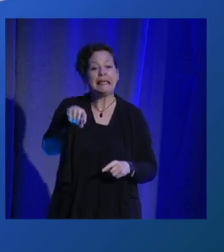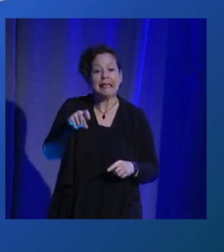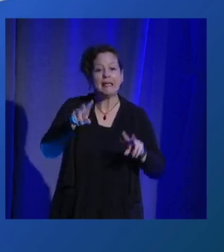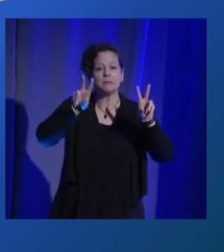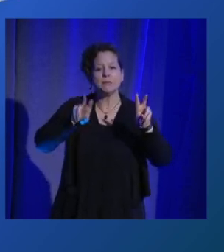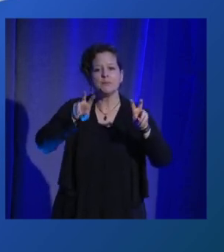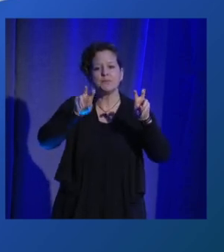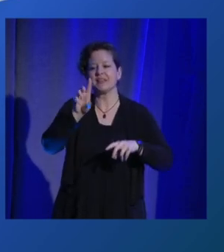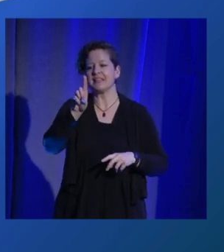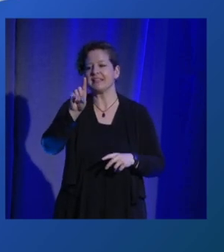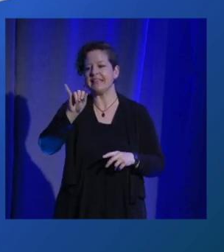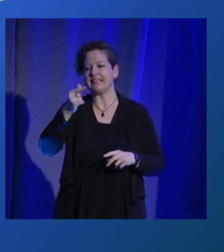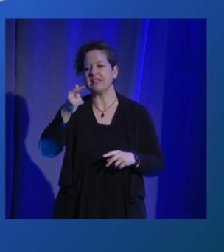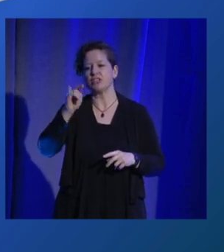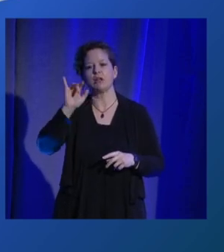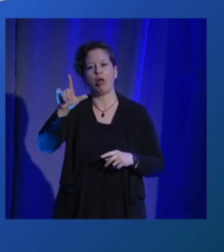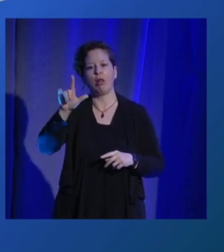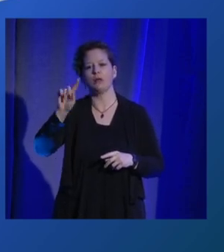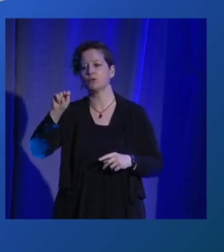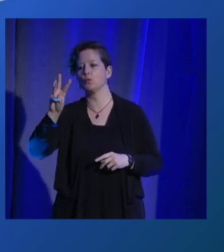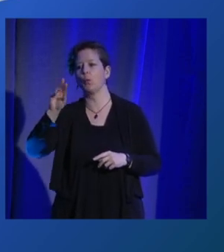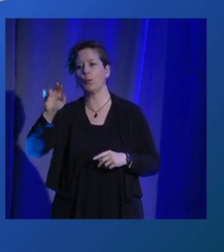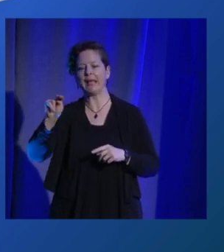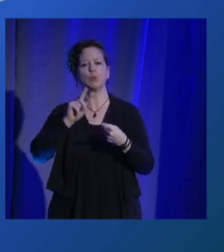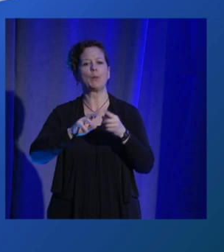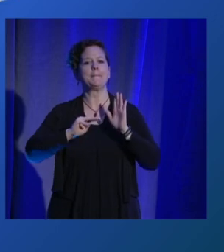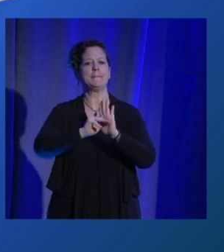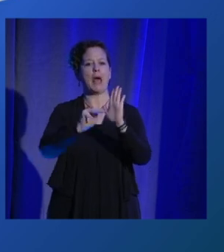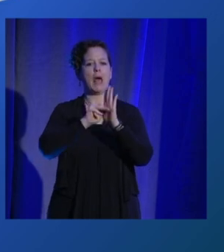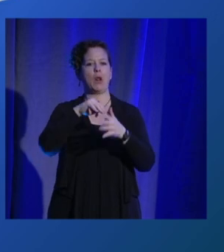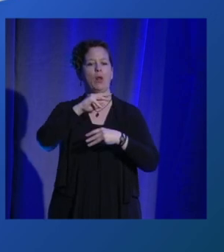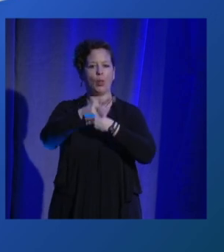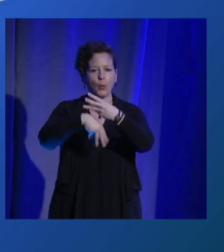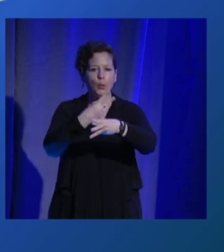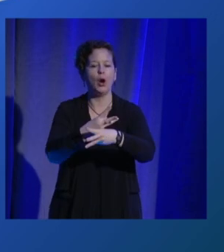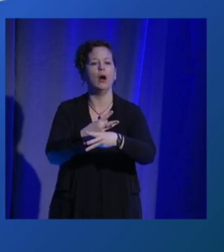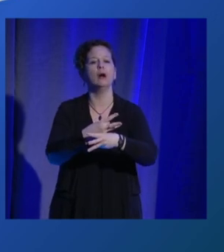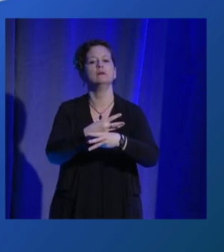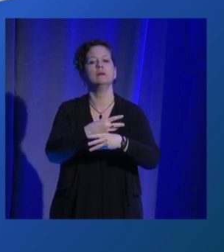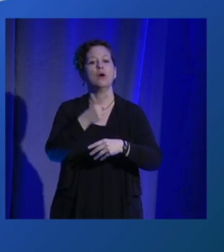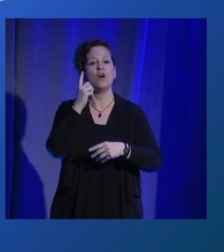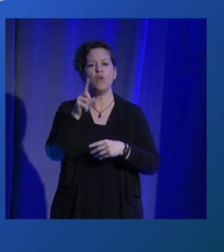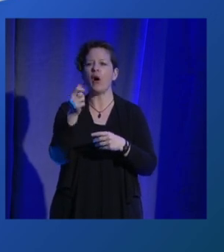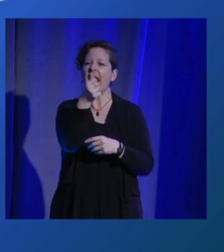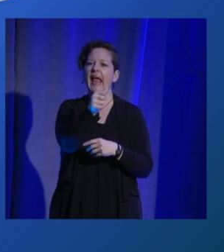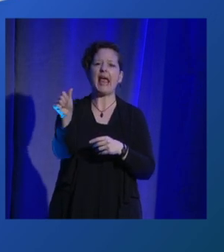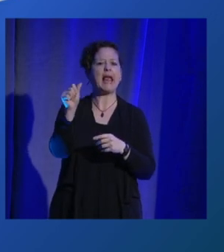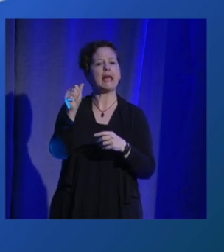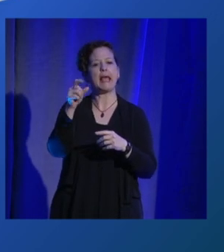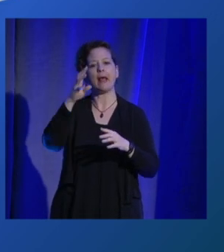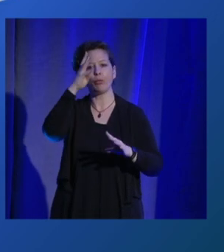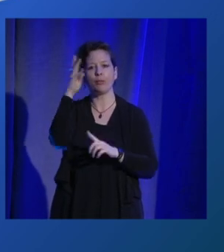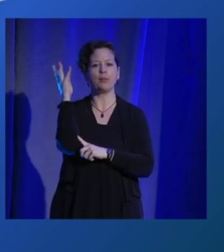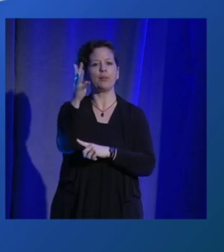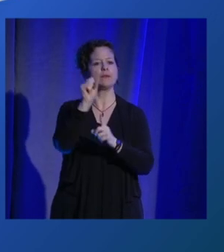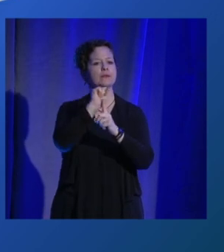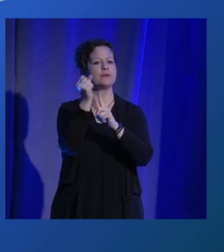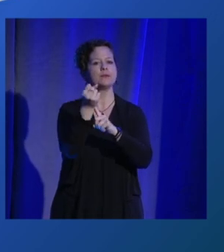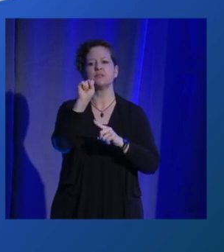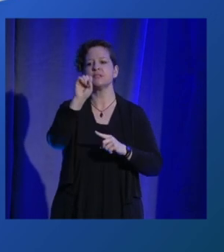actually model the world so that we can take the scenarios run them a million times and optimize